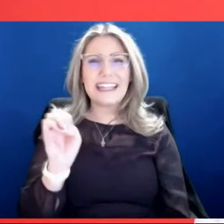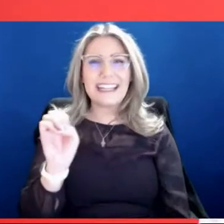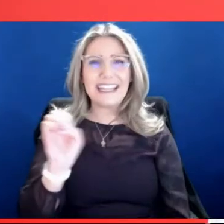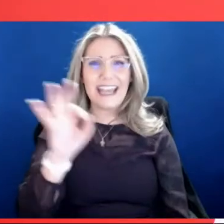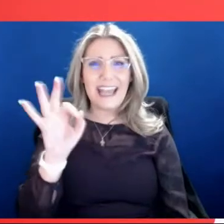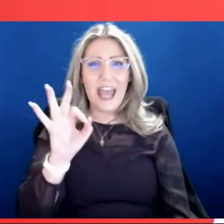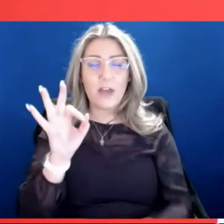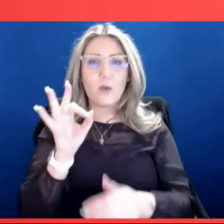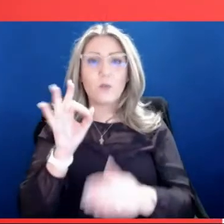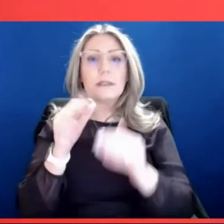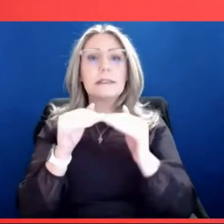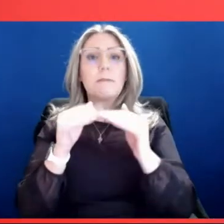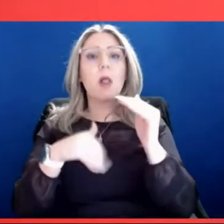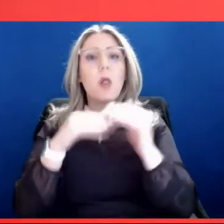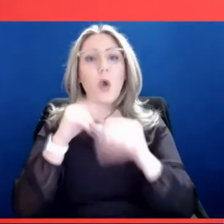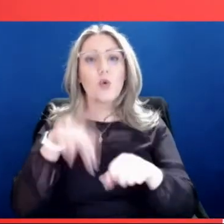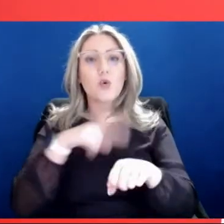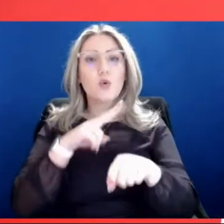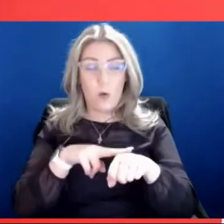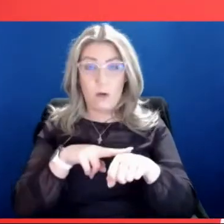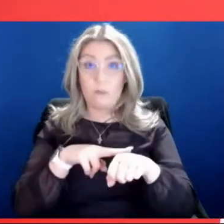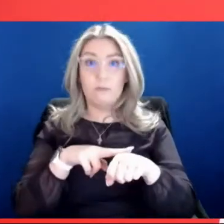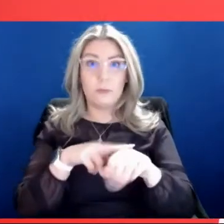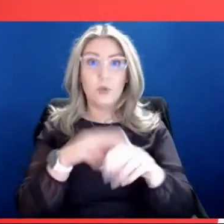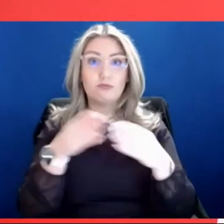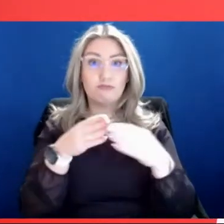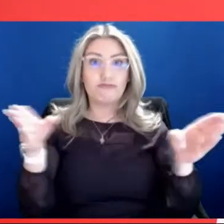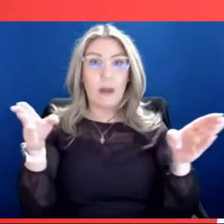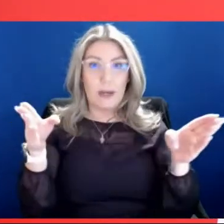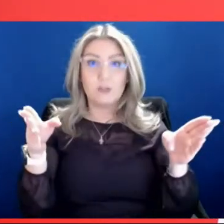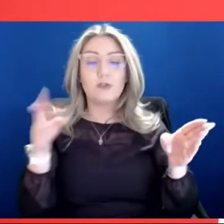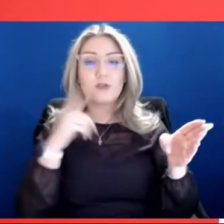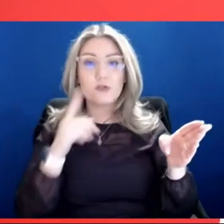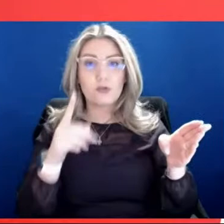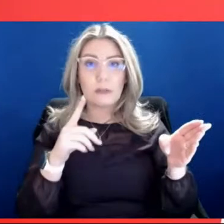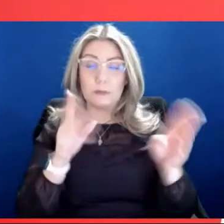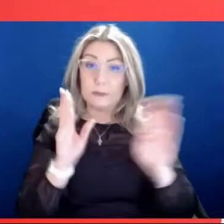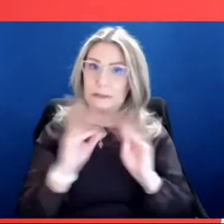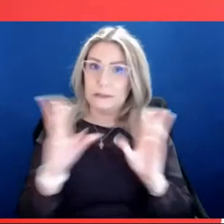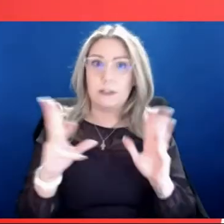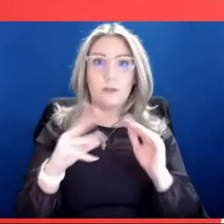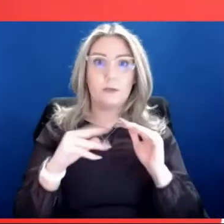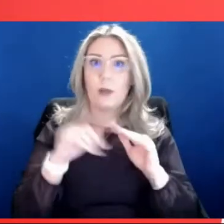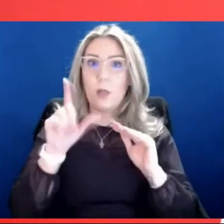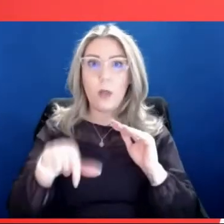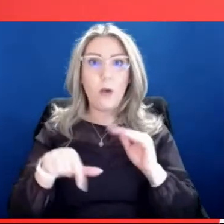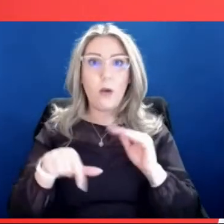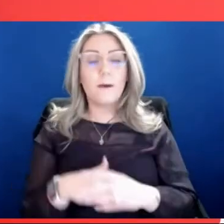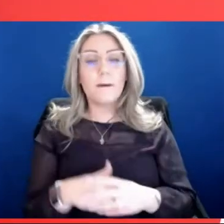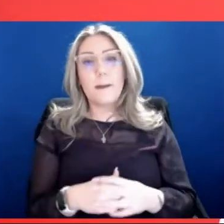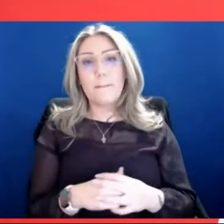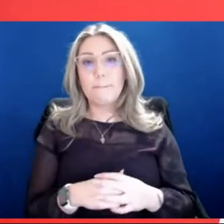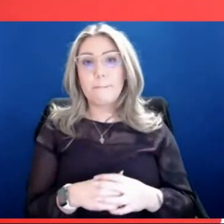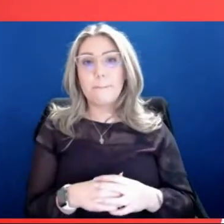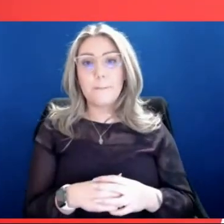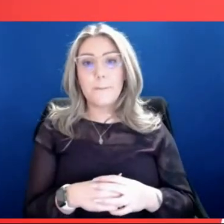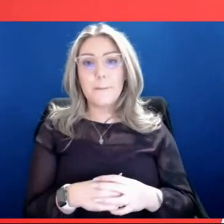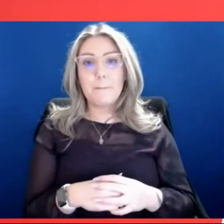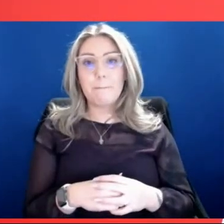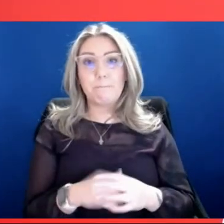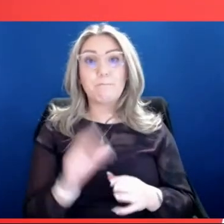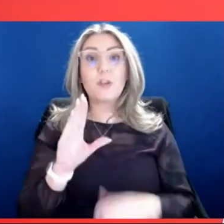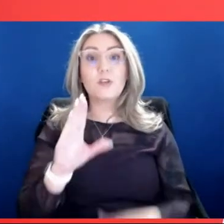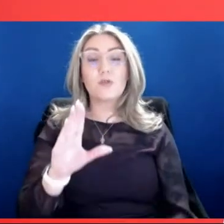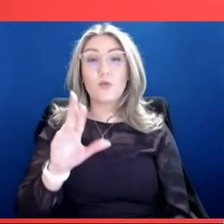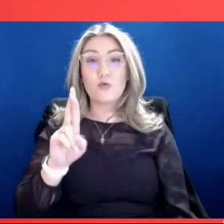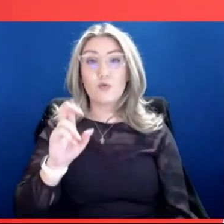range, clearly under the normal range. And then, so the reflex, when you see a test